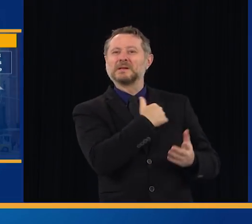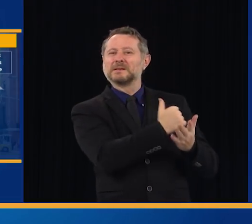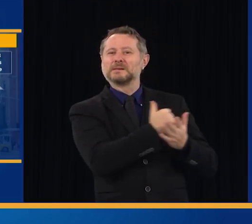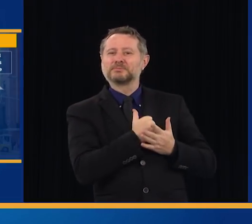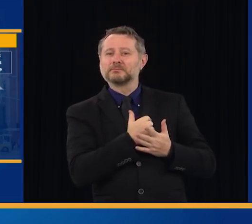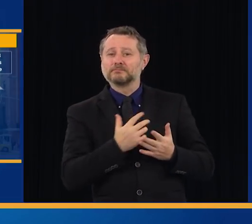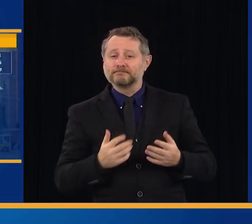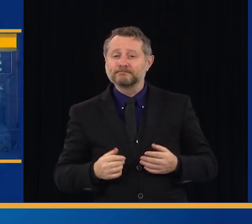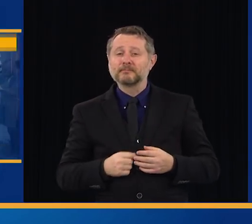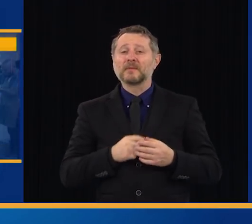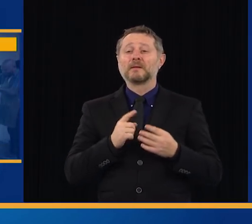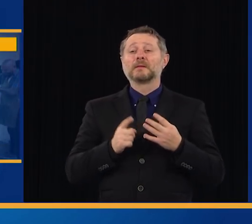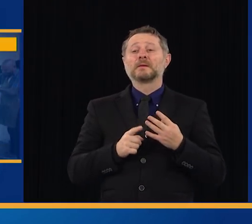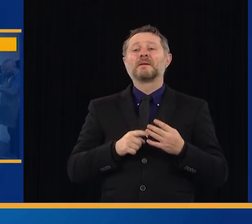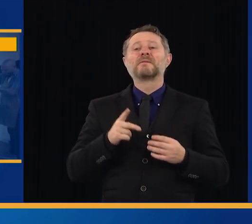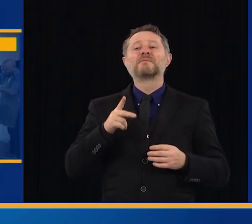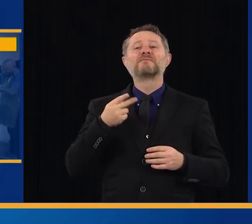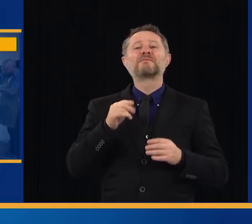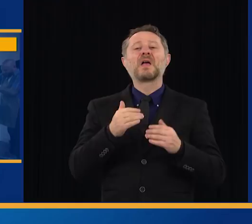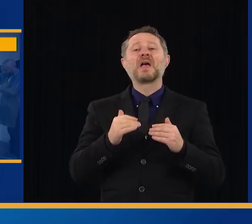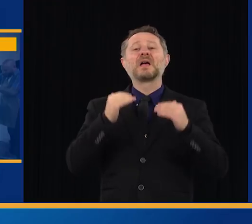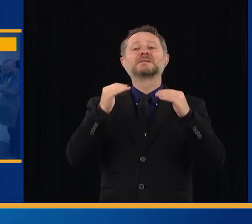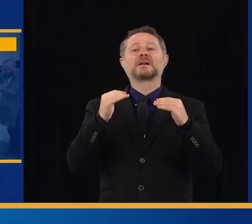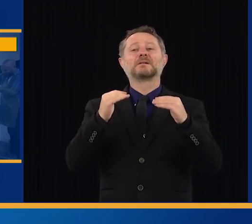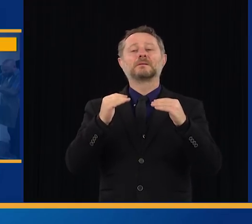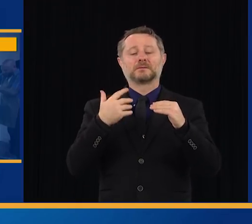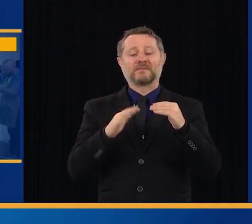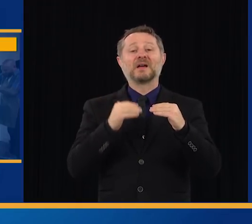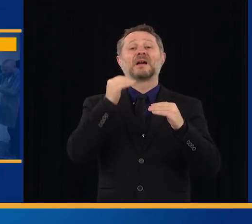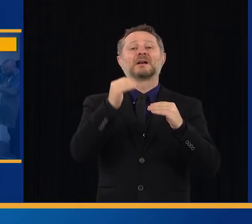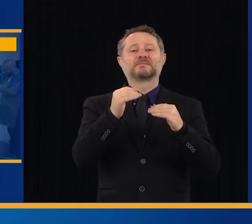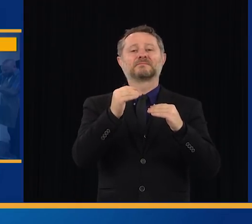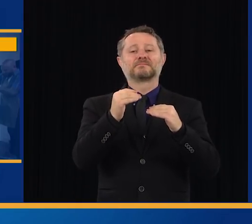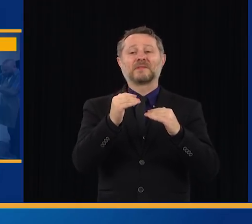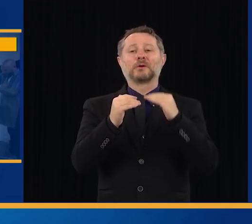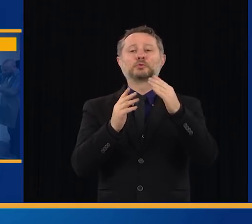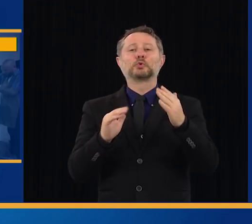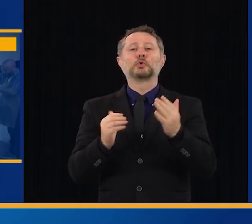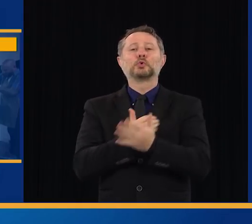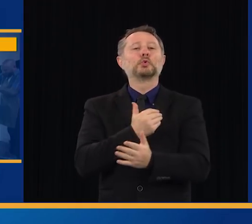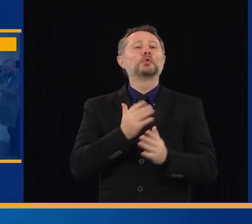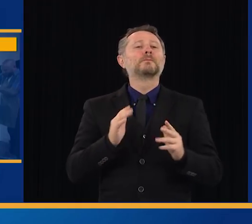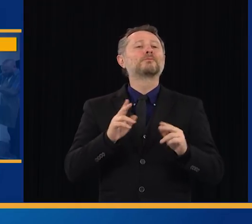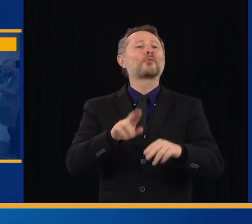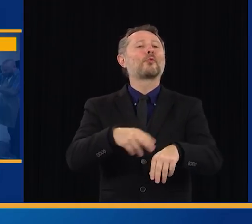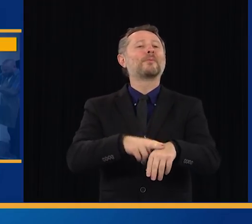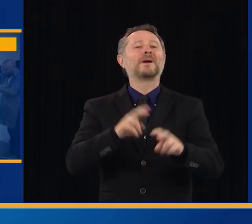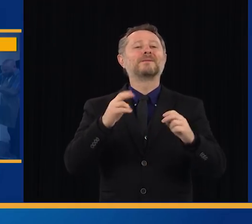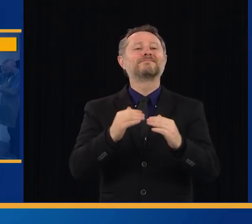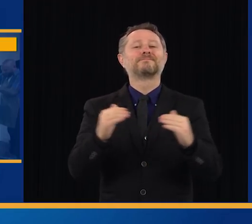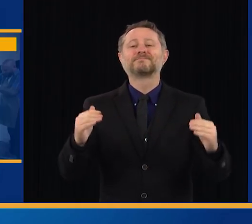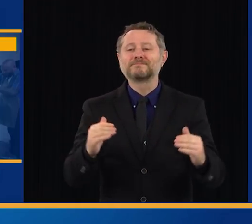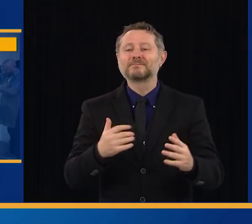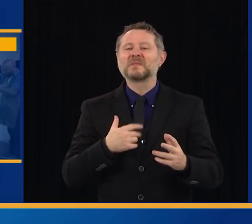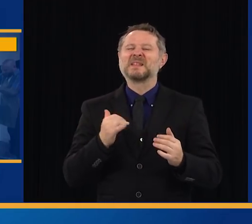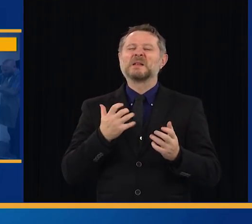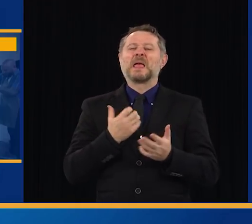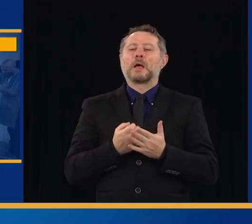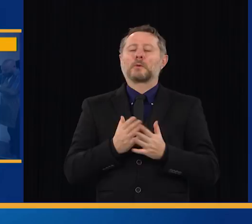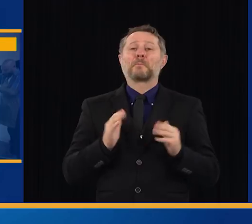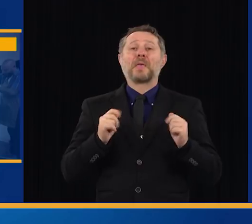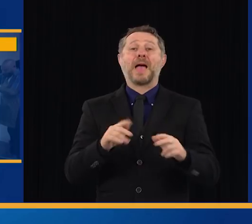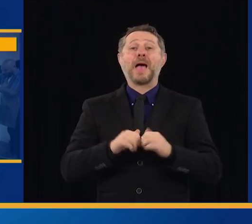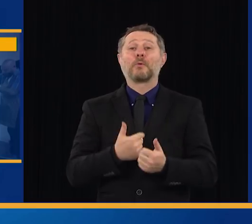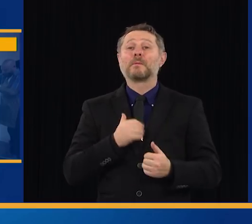to the quote-unquote new normal, right? Those are all activities that are going on at the same time, and that's our plan to quote-unquote unpause New